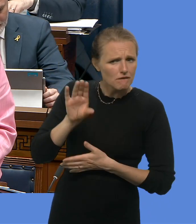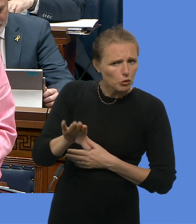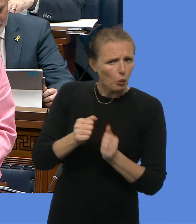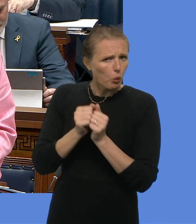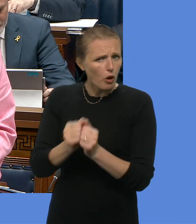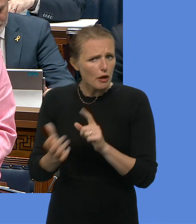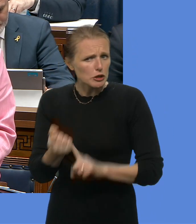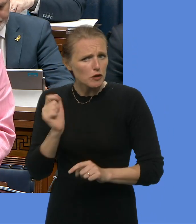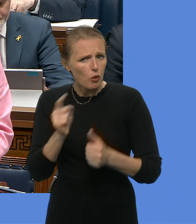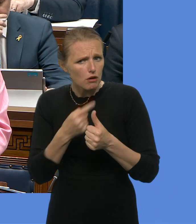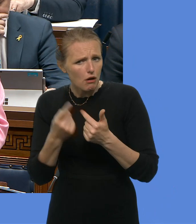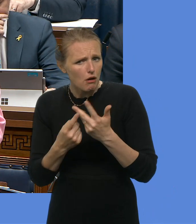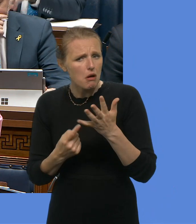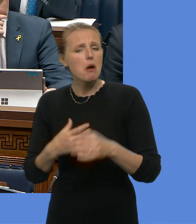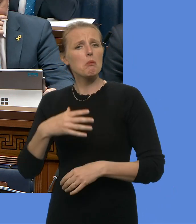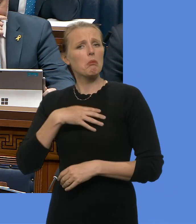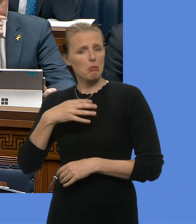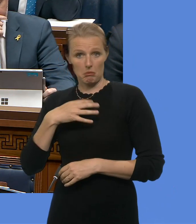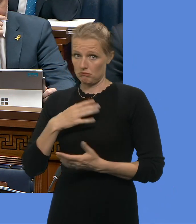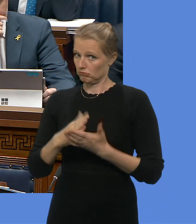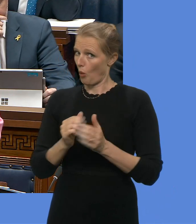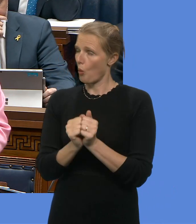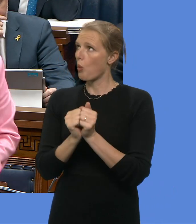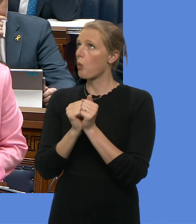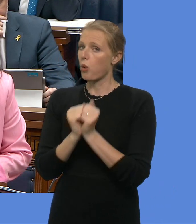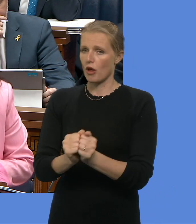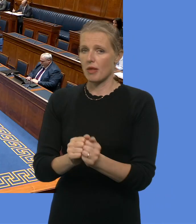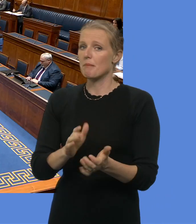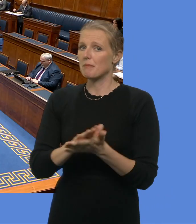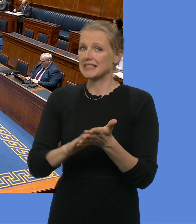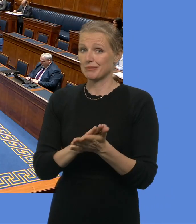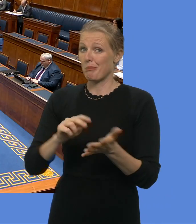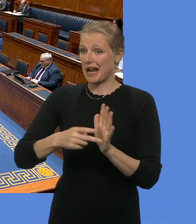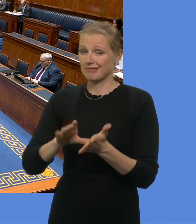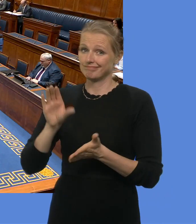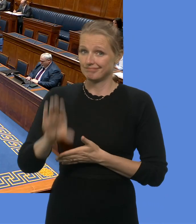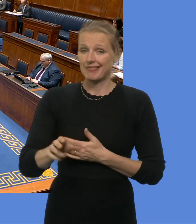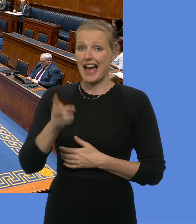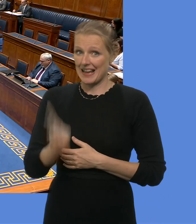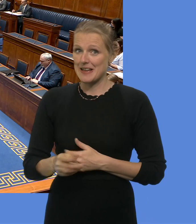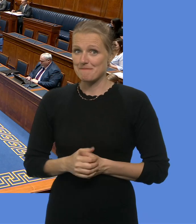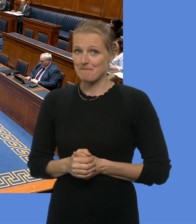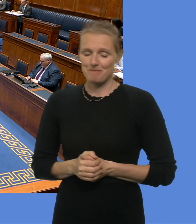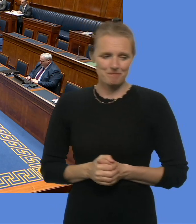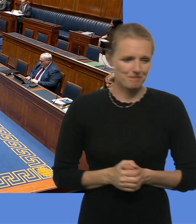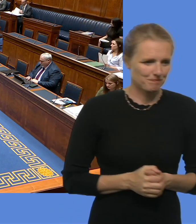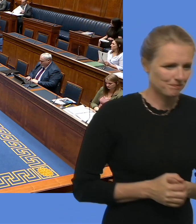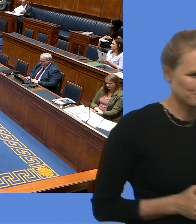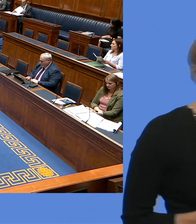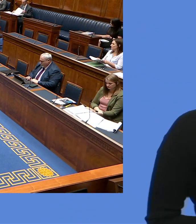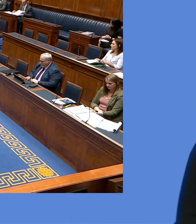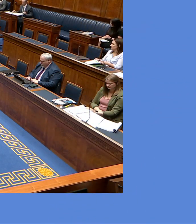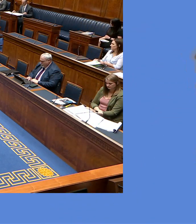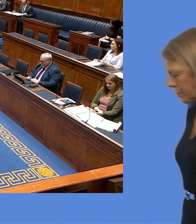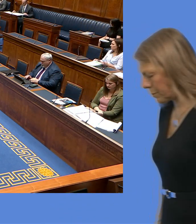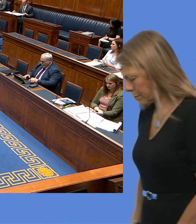a view to considering further funding in 2024-25 financial year. Mr. thank the